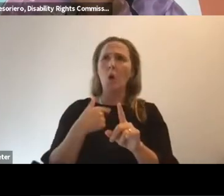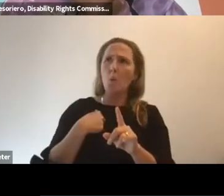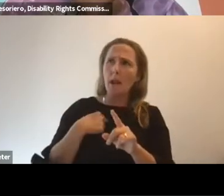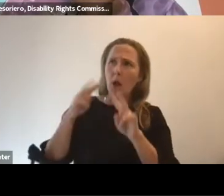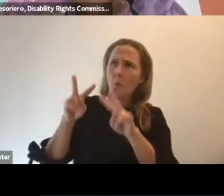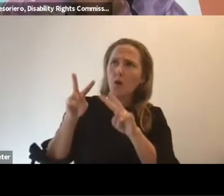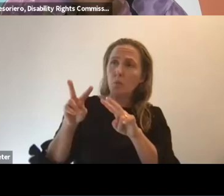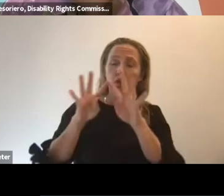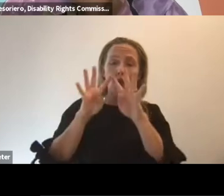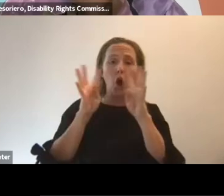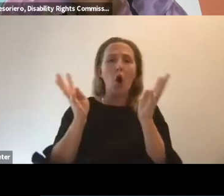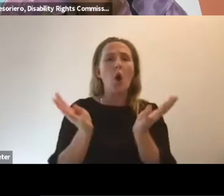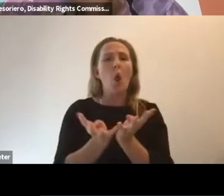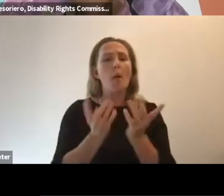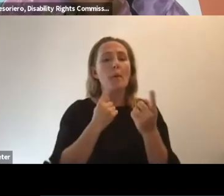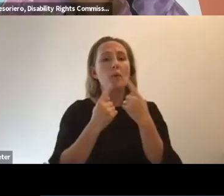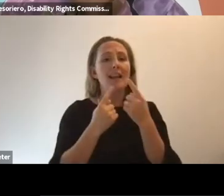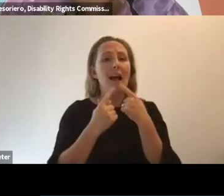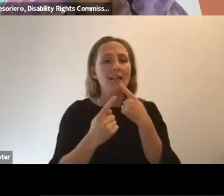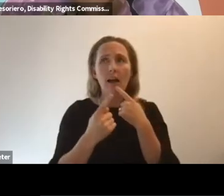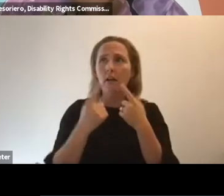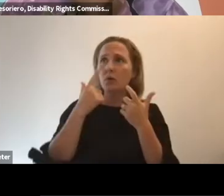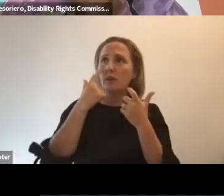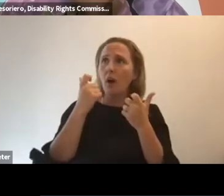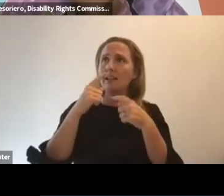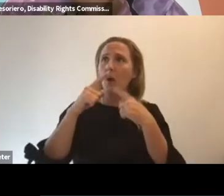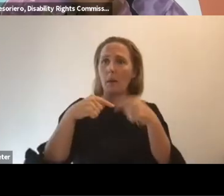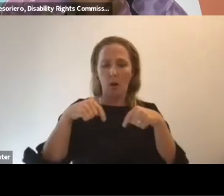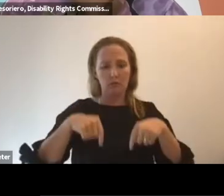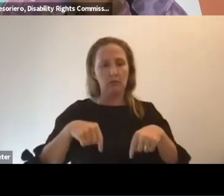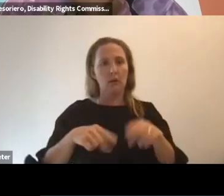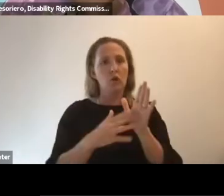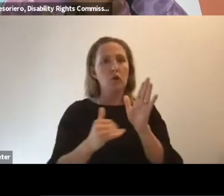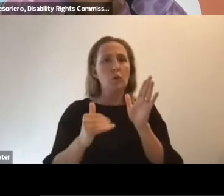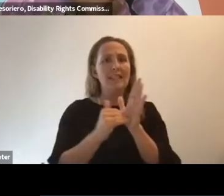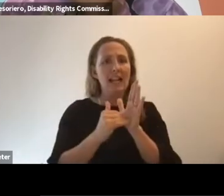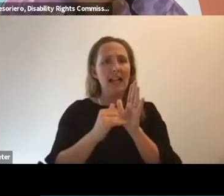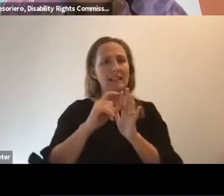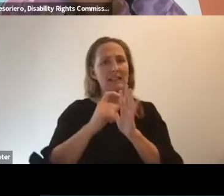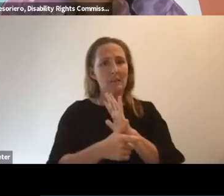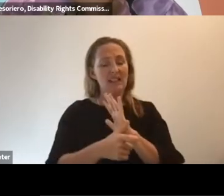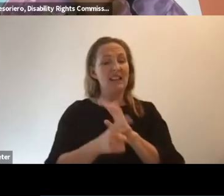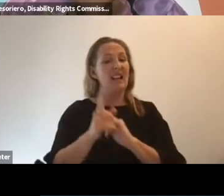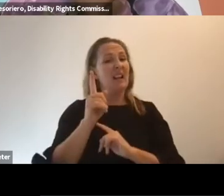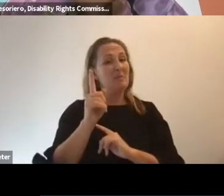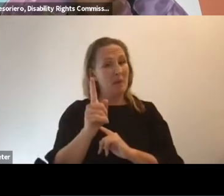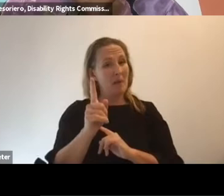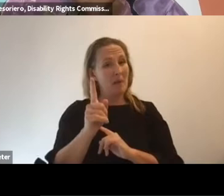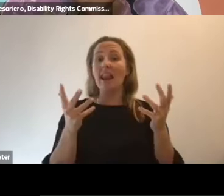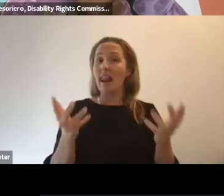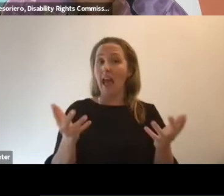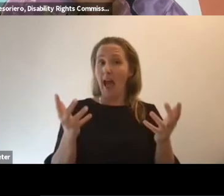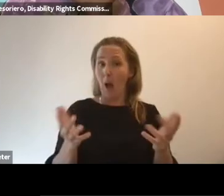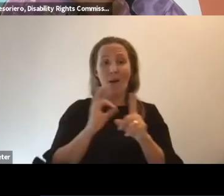a lot about the sort of state of the nation really in New Zealand around disability. But increasingly, we are getting much